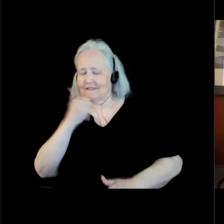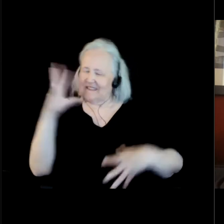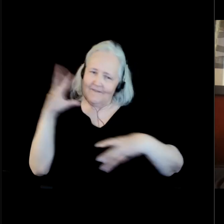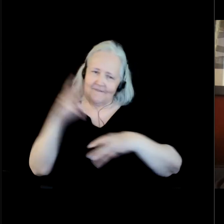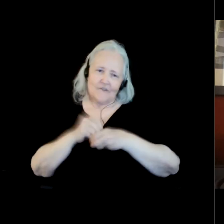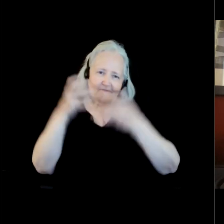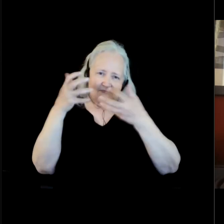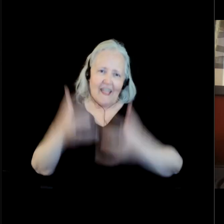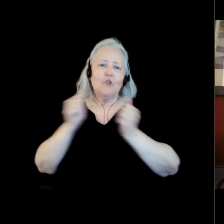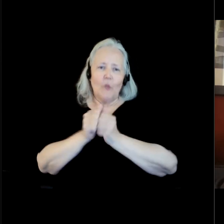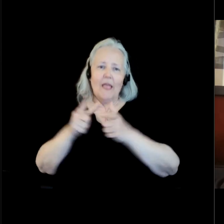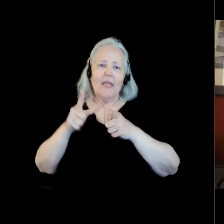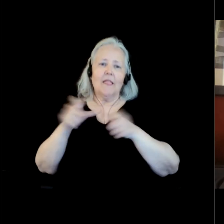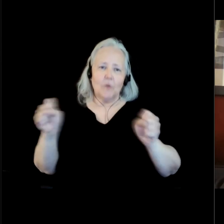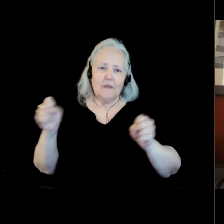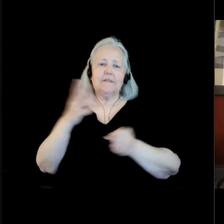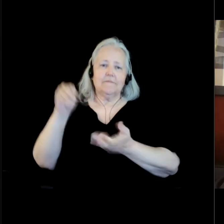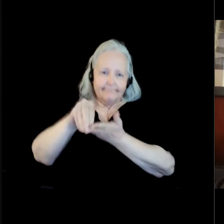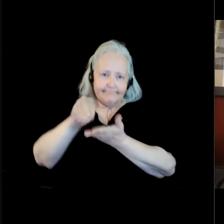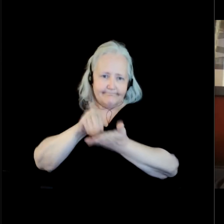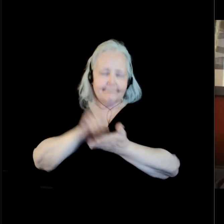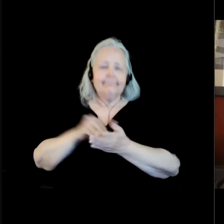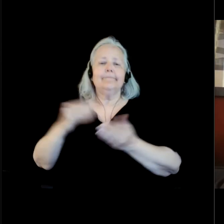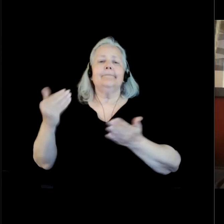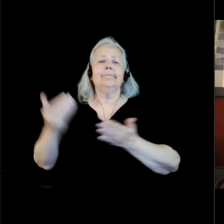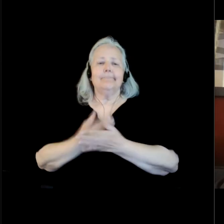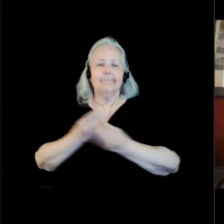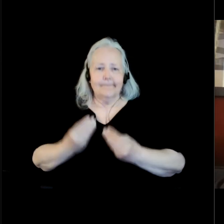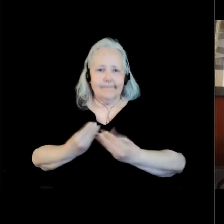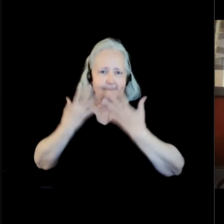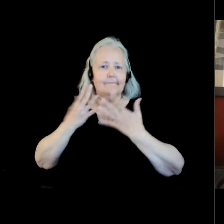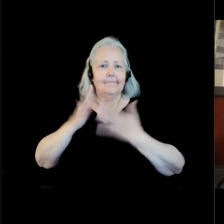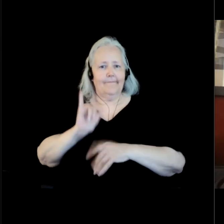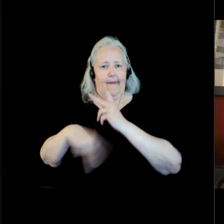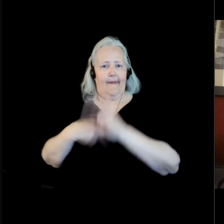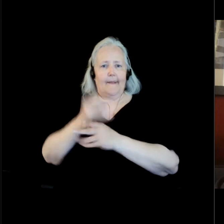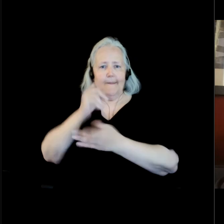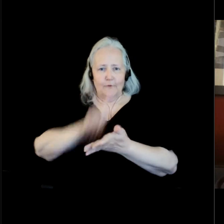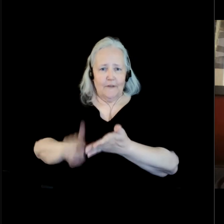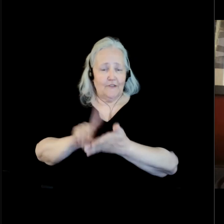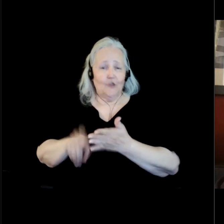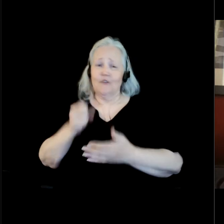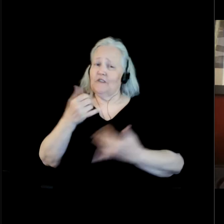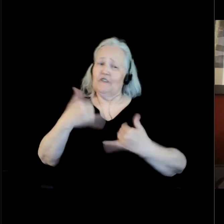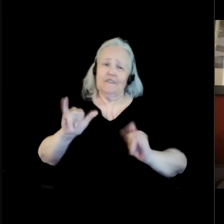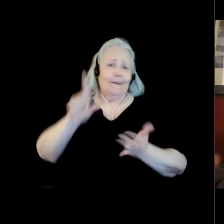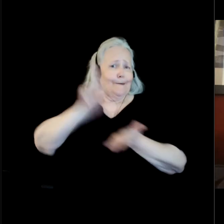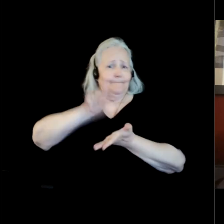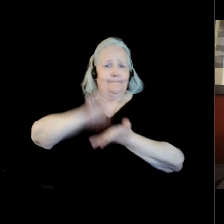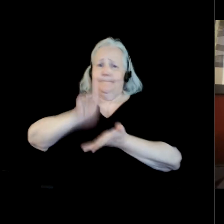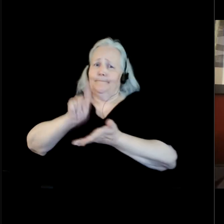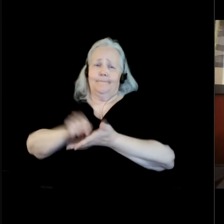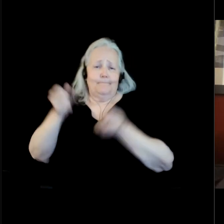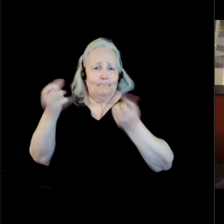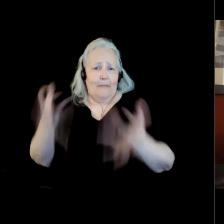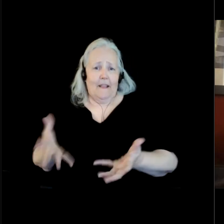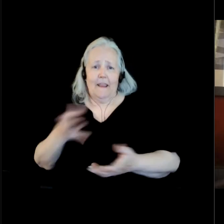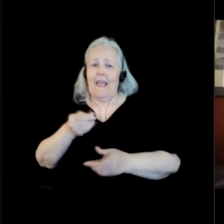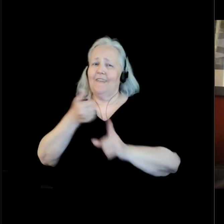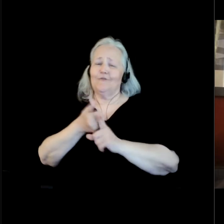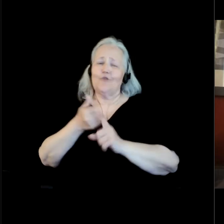language documentation and revitalization research. She publishes widely in these areas, and she's a frequent